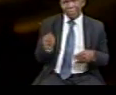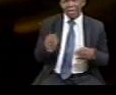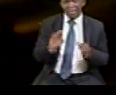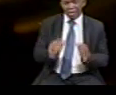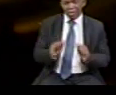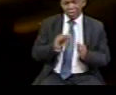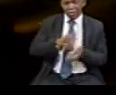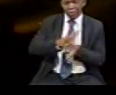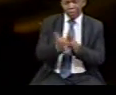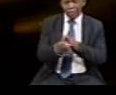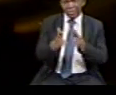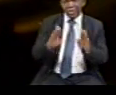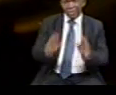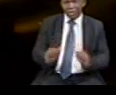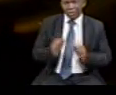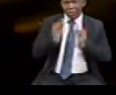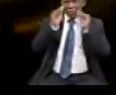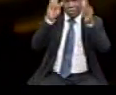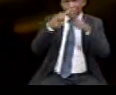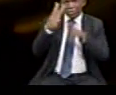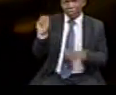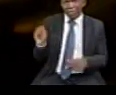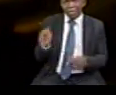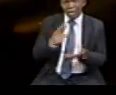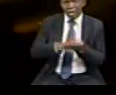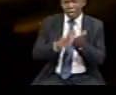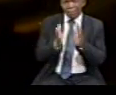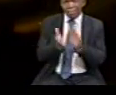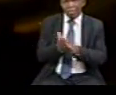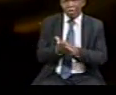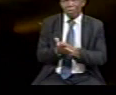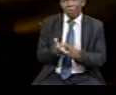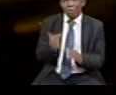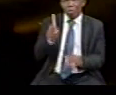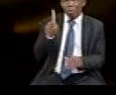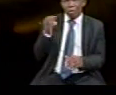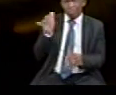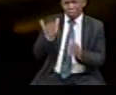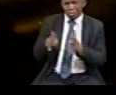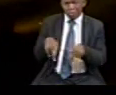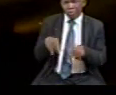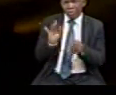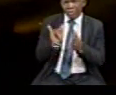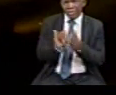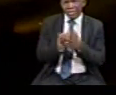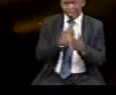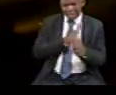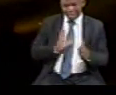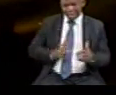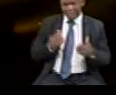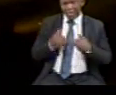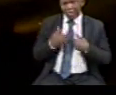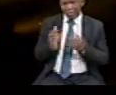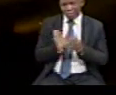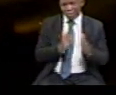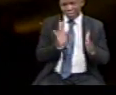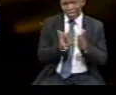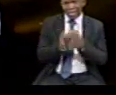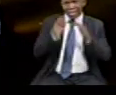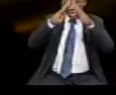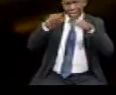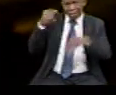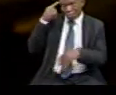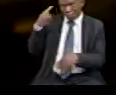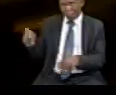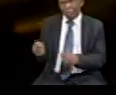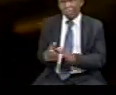submit to him, and you'll be among those whom Christ is preparing those beautiful mansions for in heaven. You see, some people